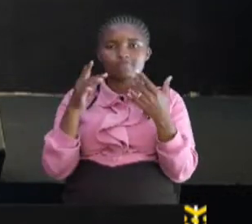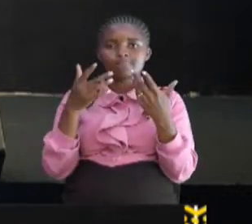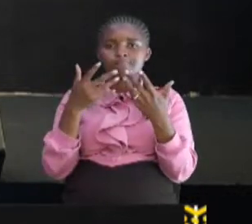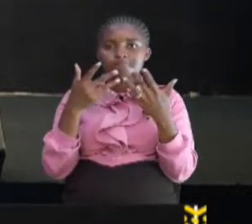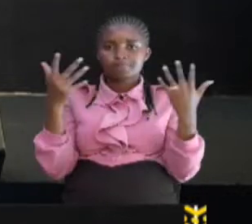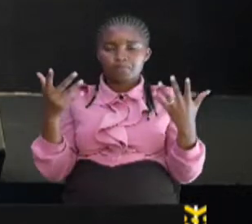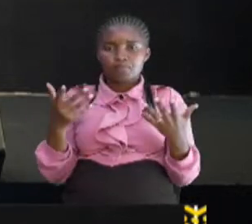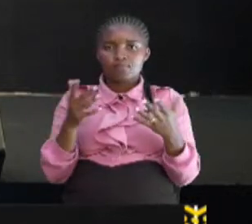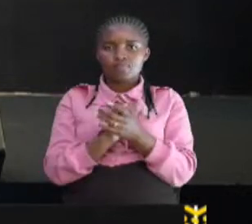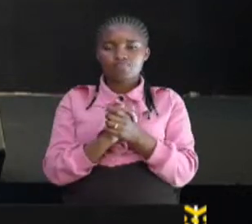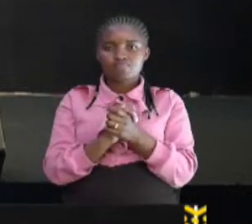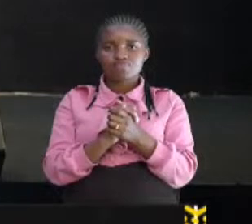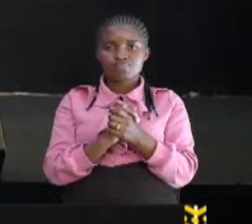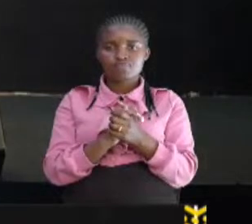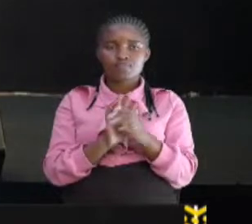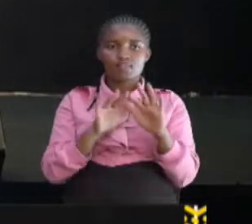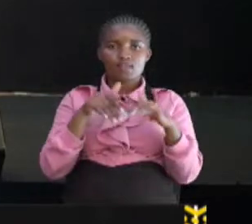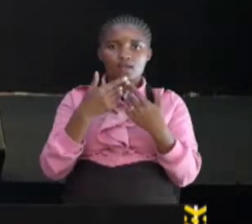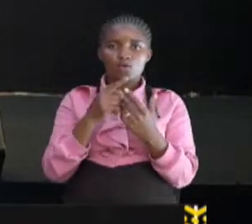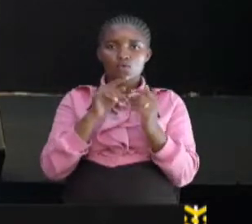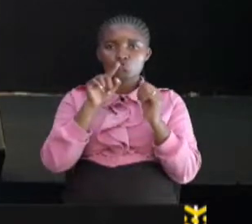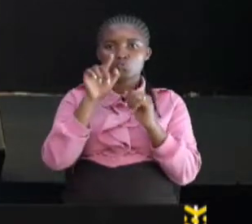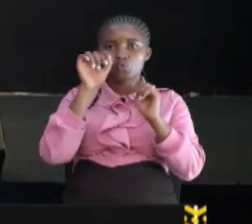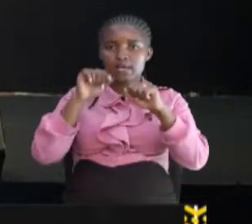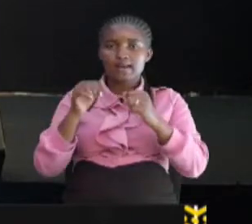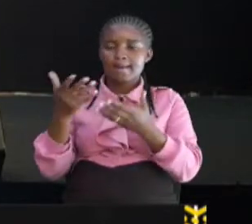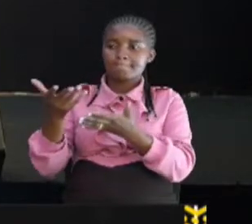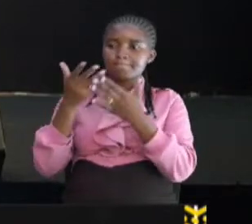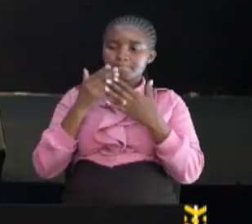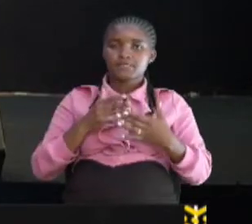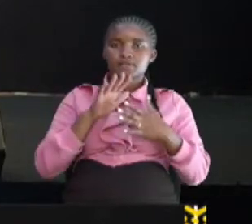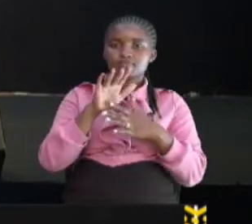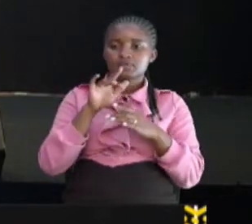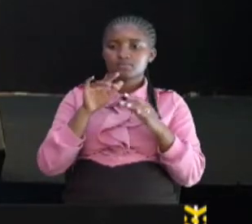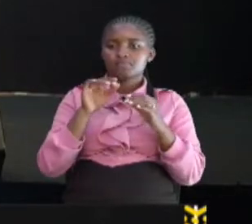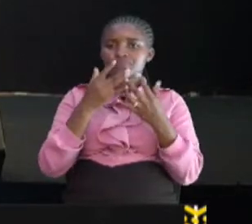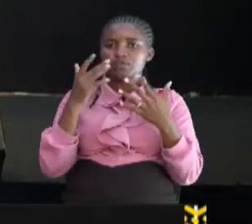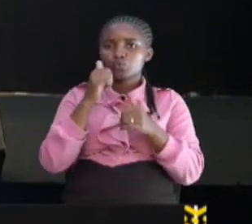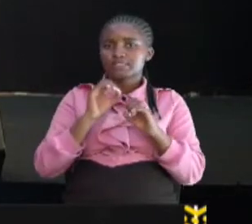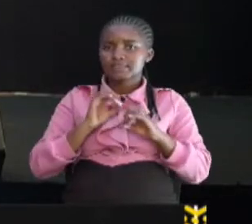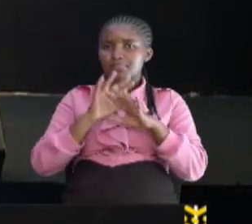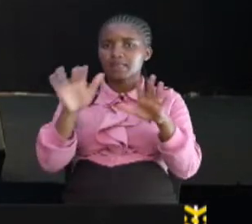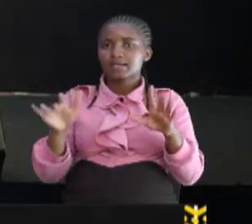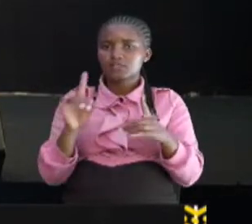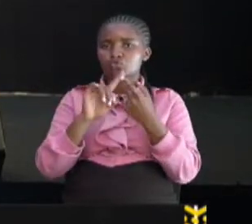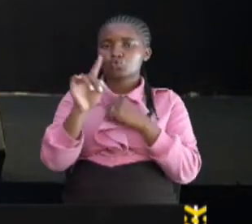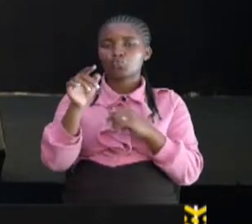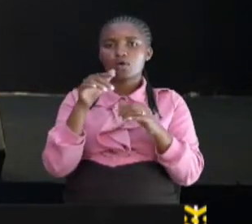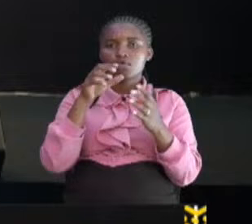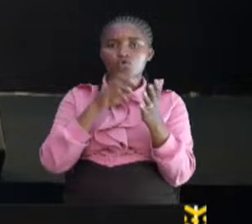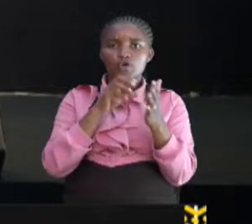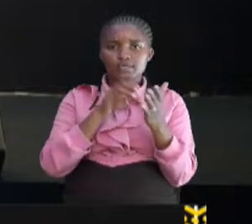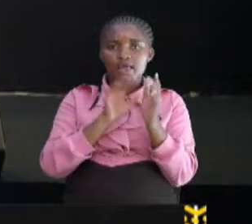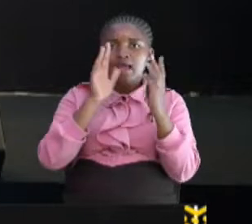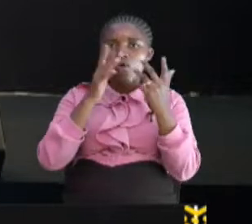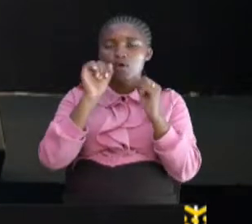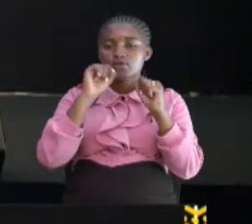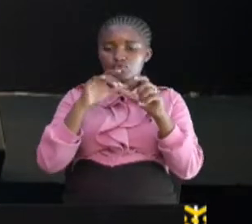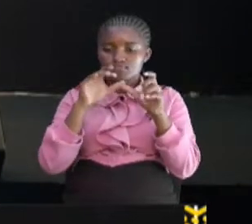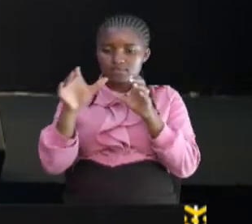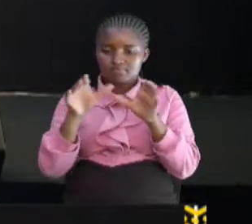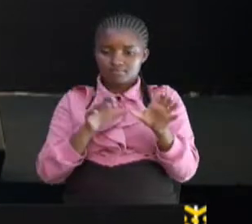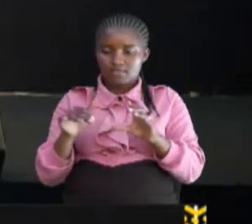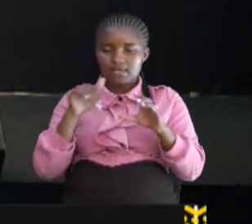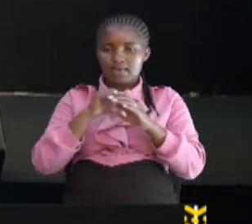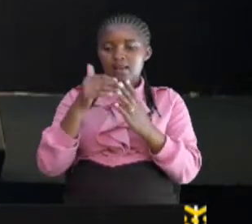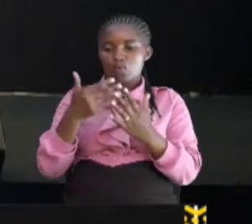this trend, how can you bring this trend into your niche? How can you break it down into granular form